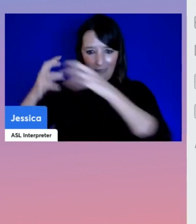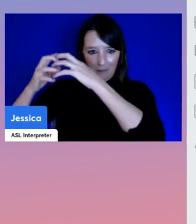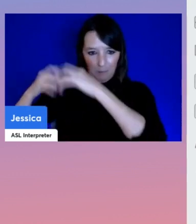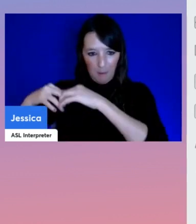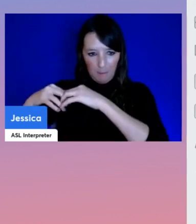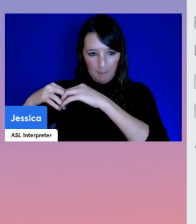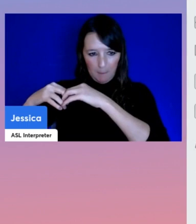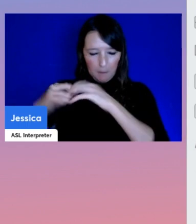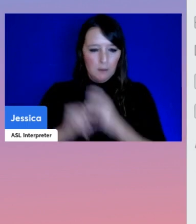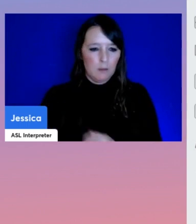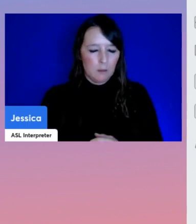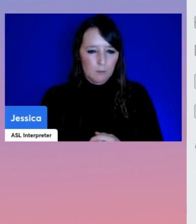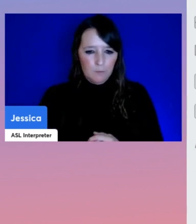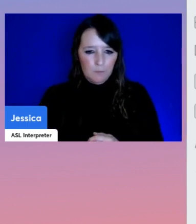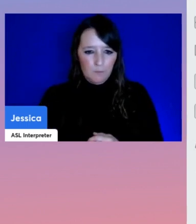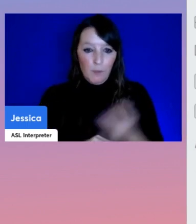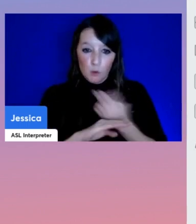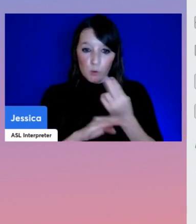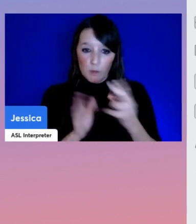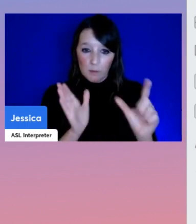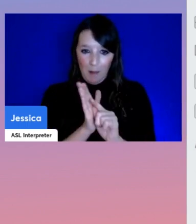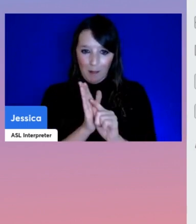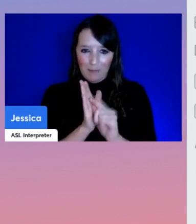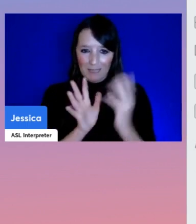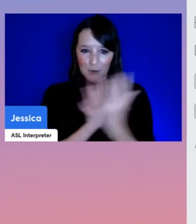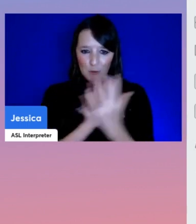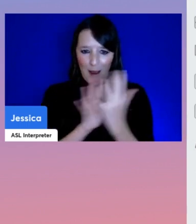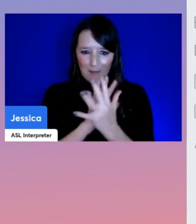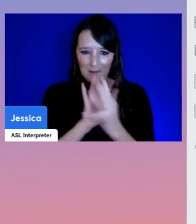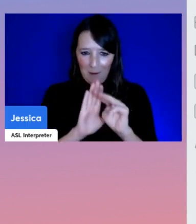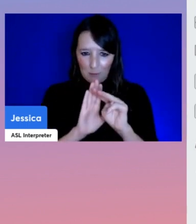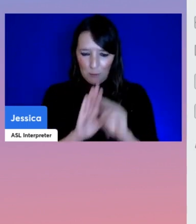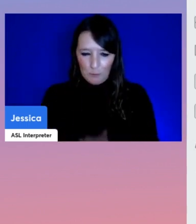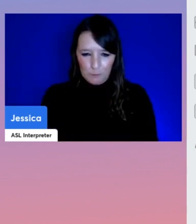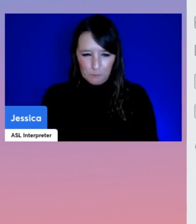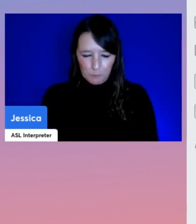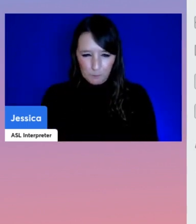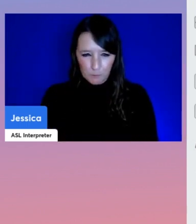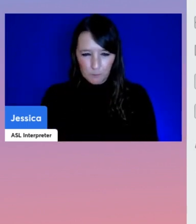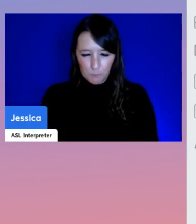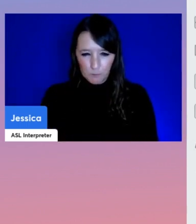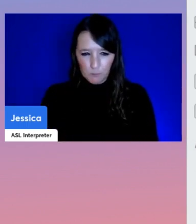using my published traffic manager module.